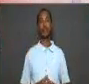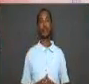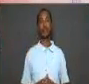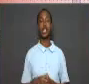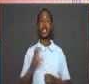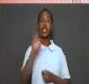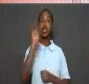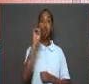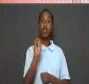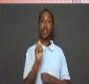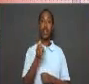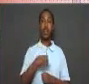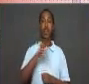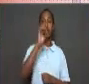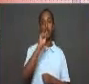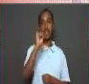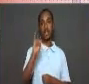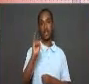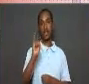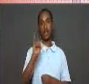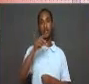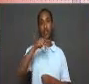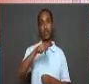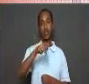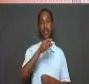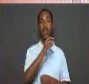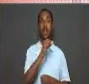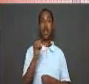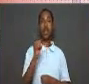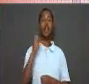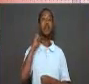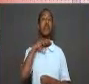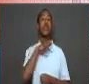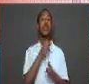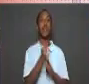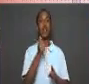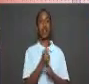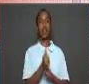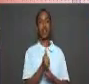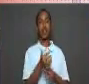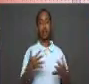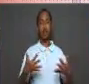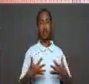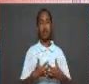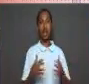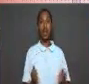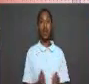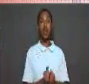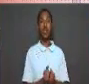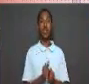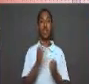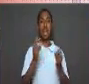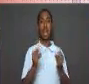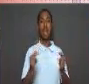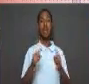The oxides of silicon, phosphorus, and impurity metals combine with lime